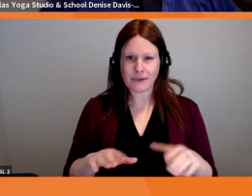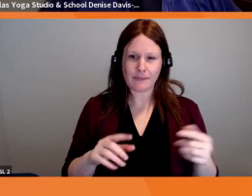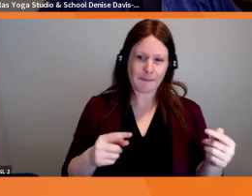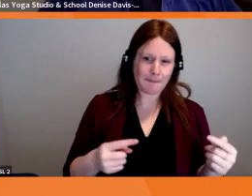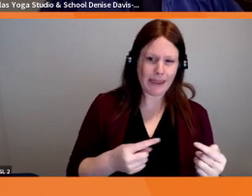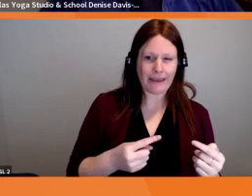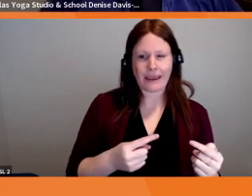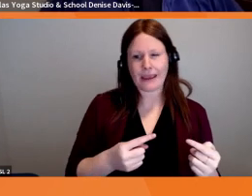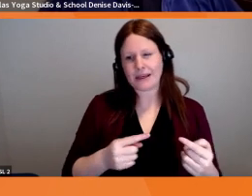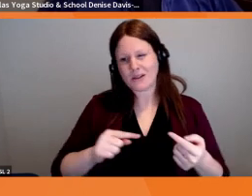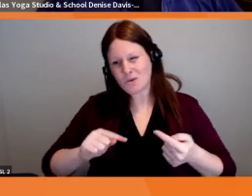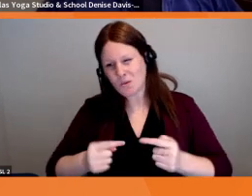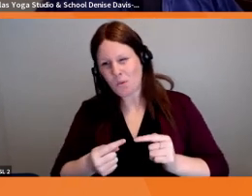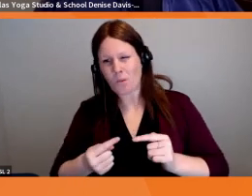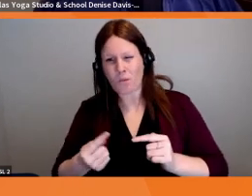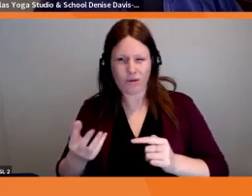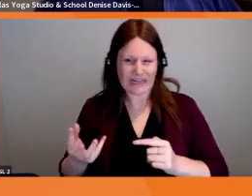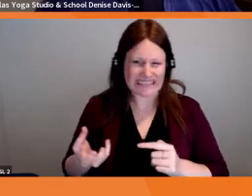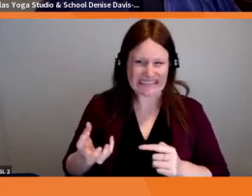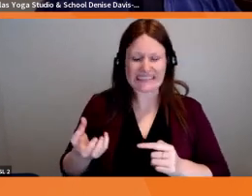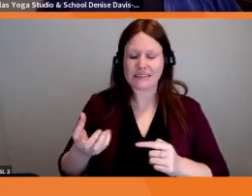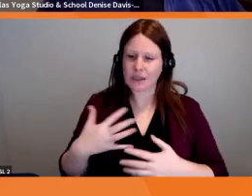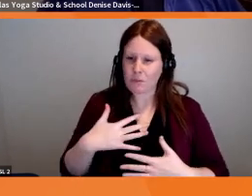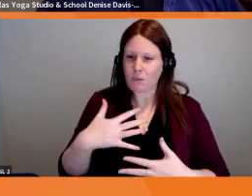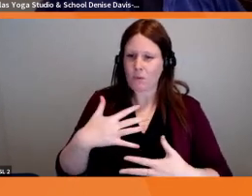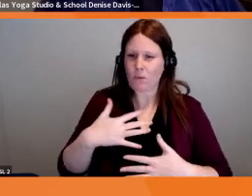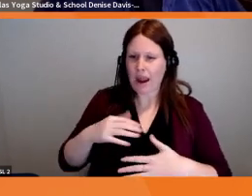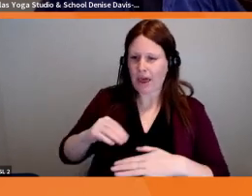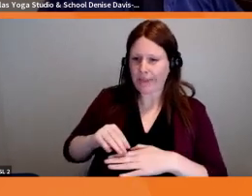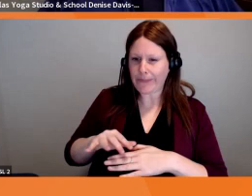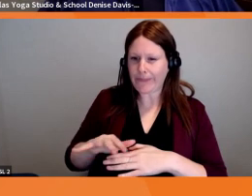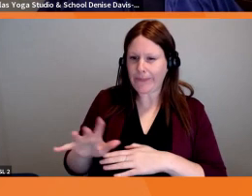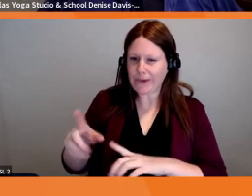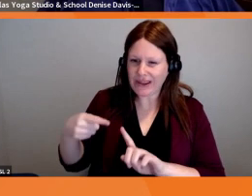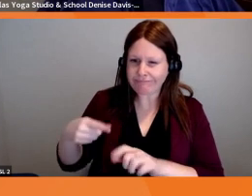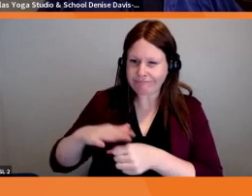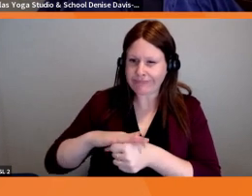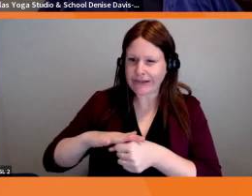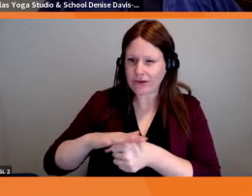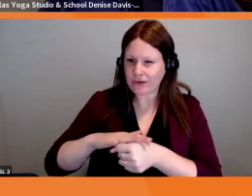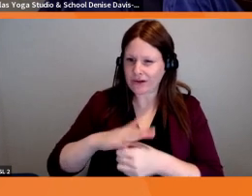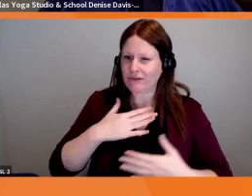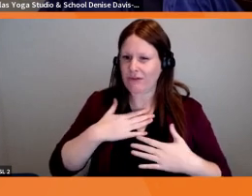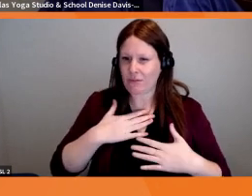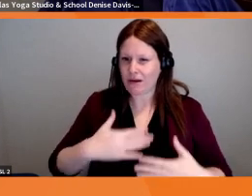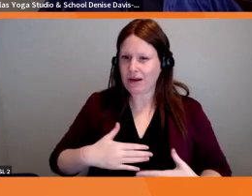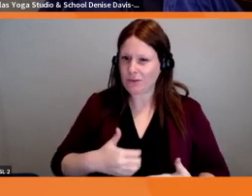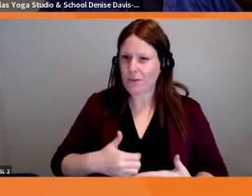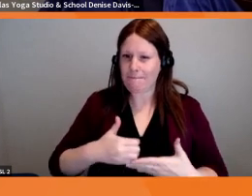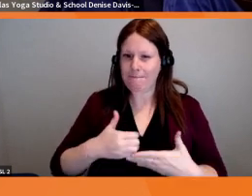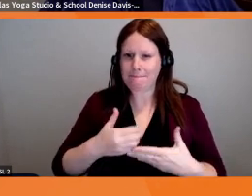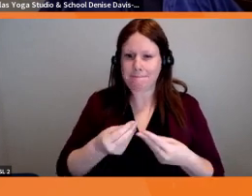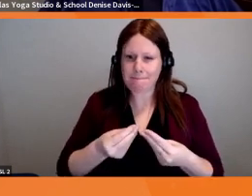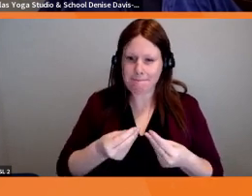body. Some people will find that just this exercise alone can start to shift their pain